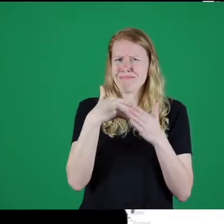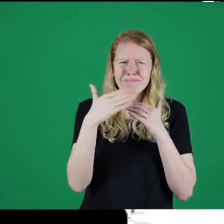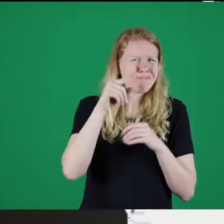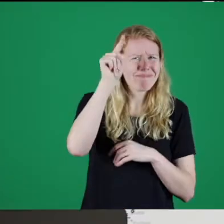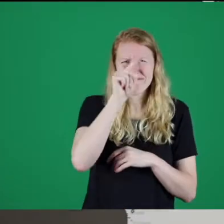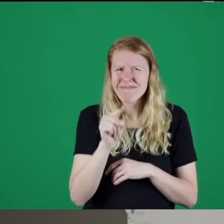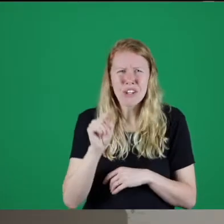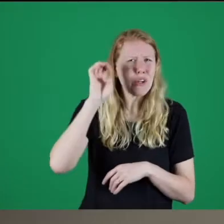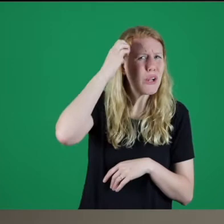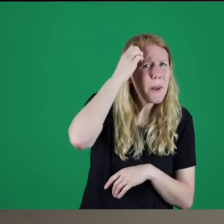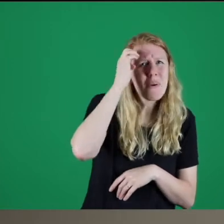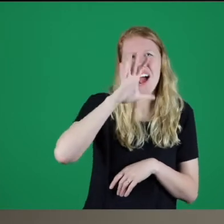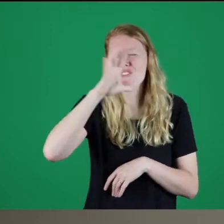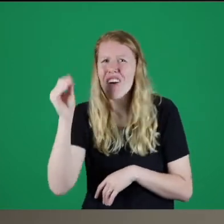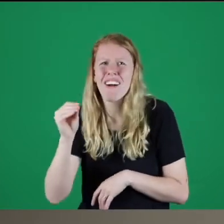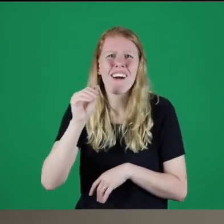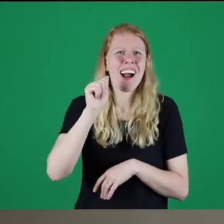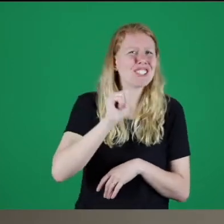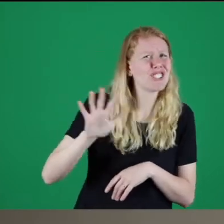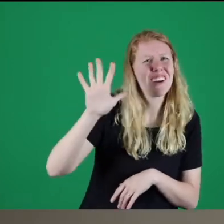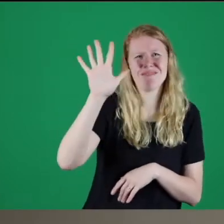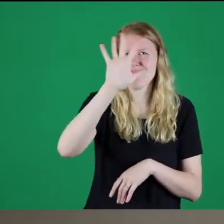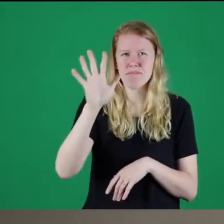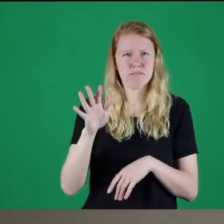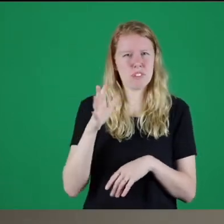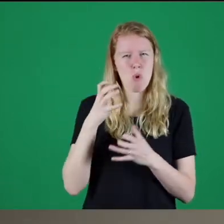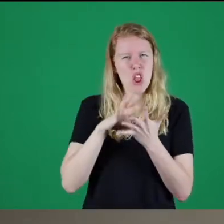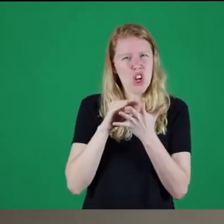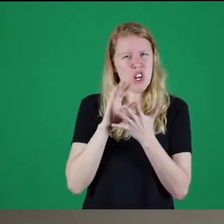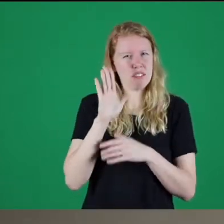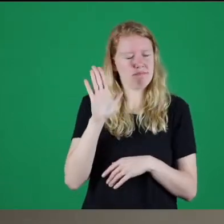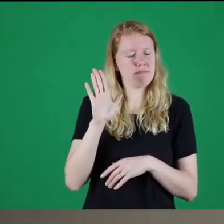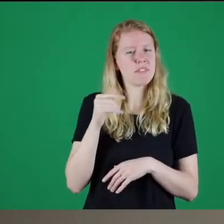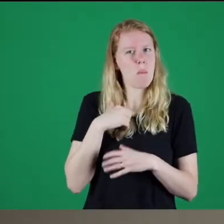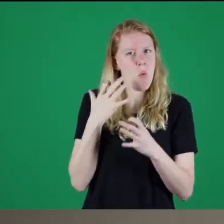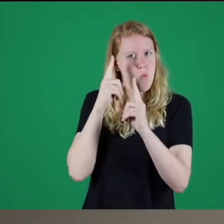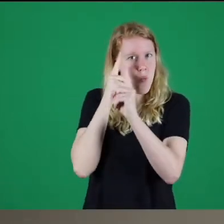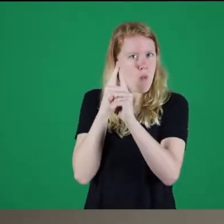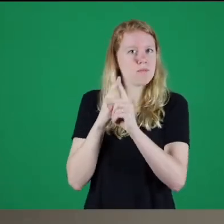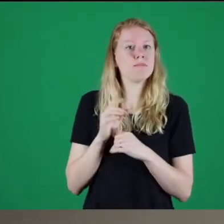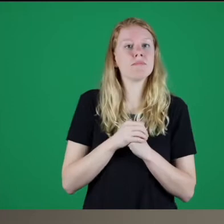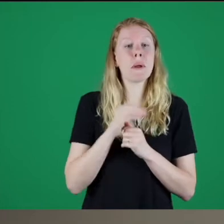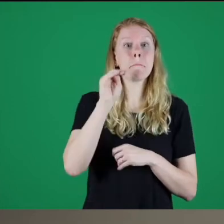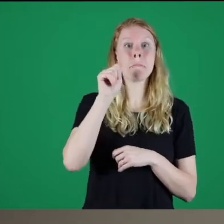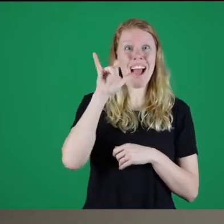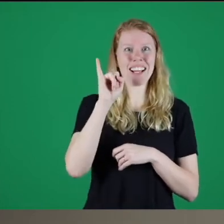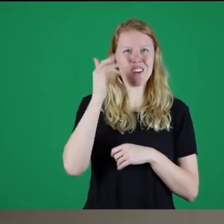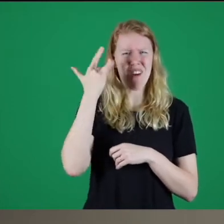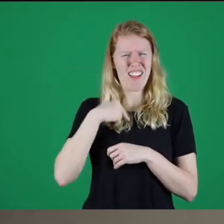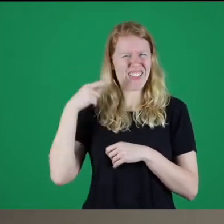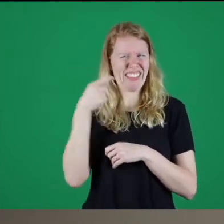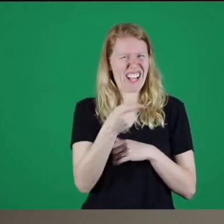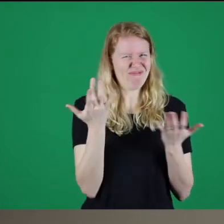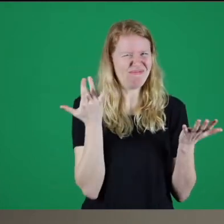seeking to hear more stories and to learn from people. Well, I had traveled to Mali, West Africa, in search of stories, wanting to learn